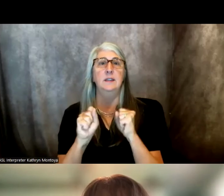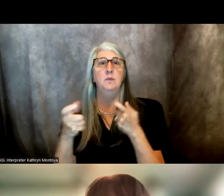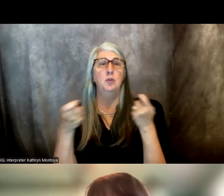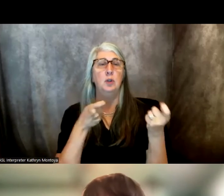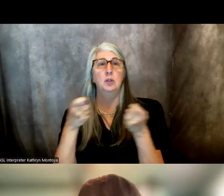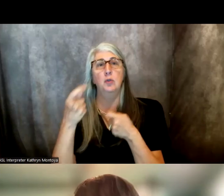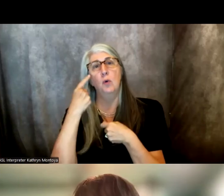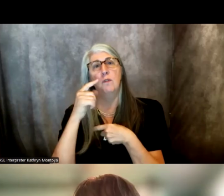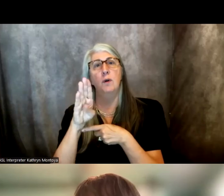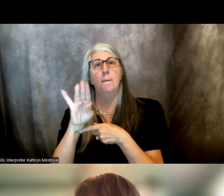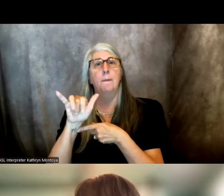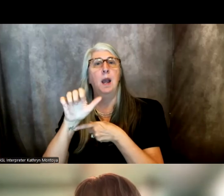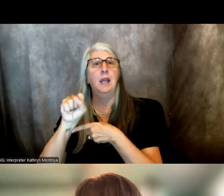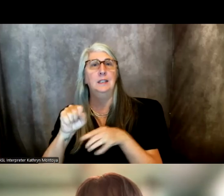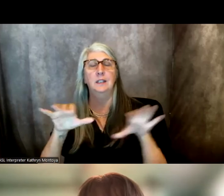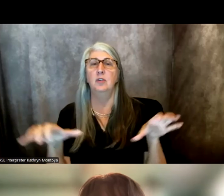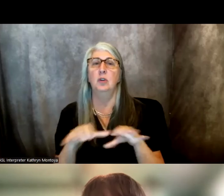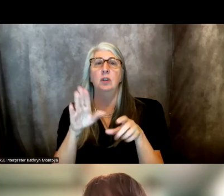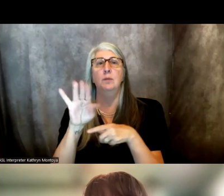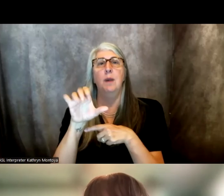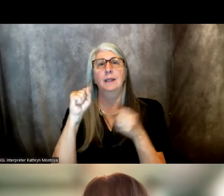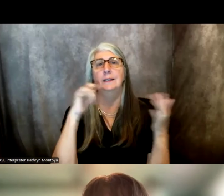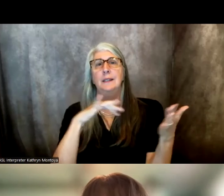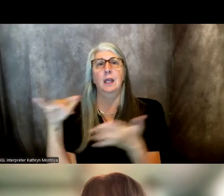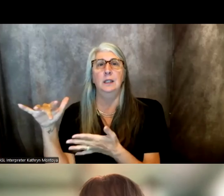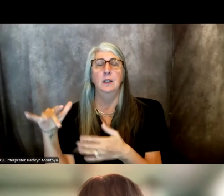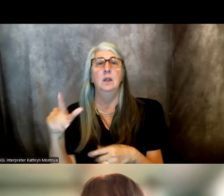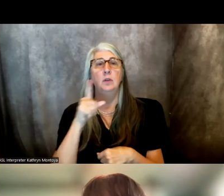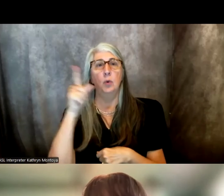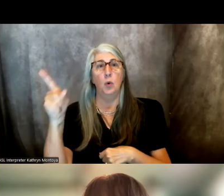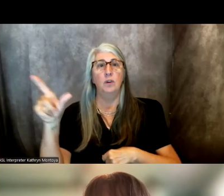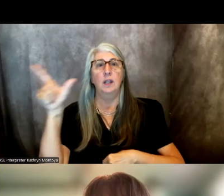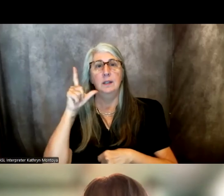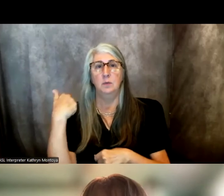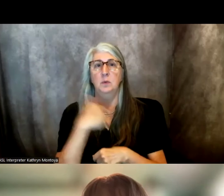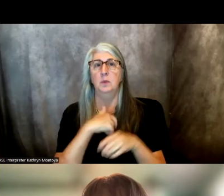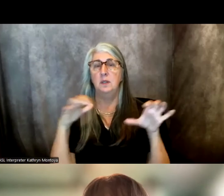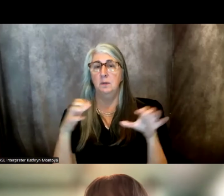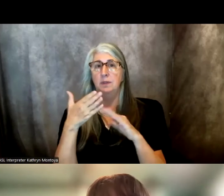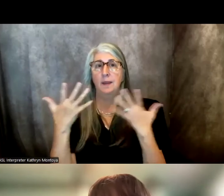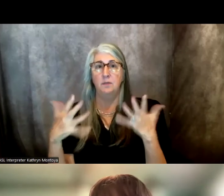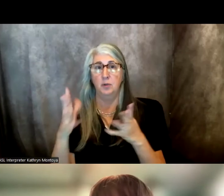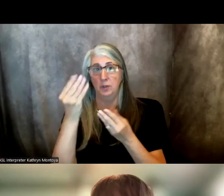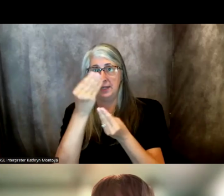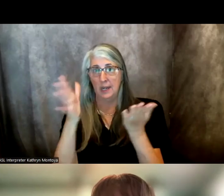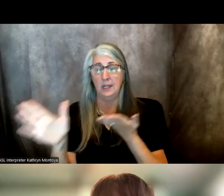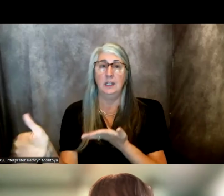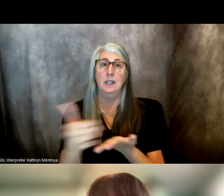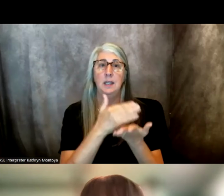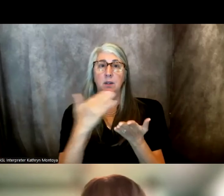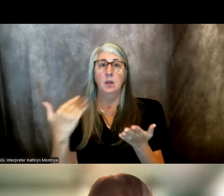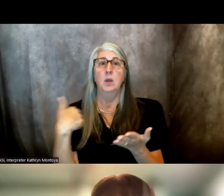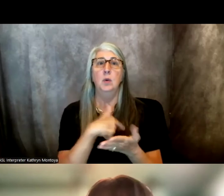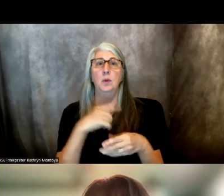for bias is to conduct bias studies. So over at Listen, what we've done is after collecting data, We have